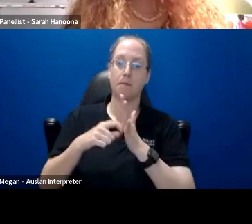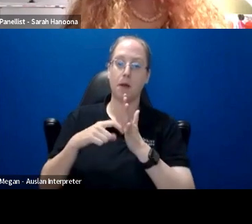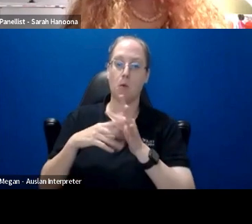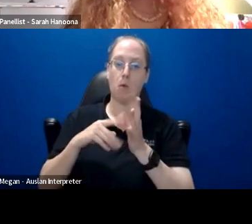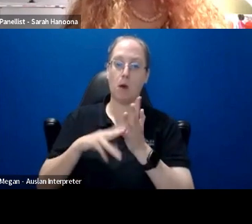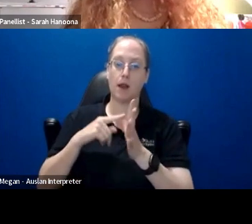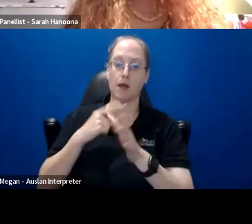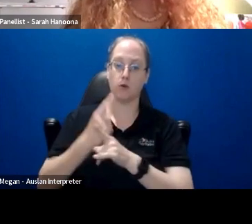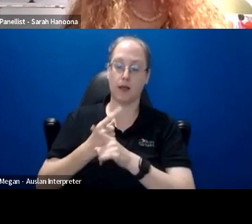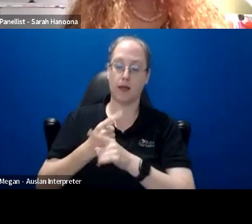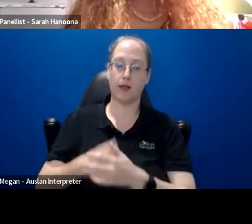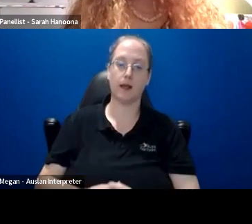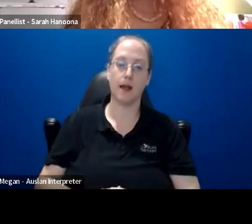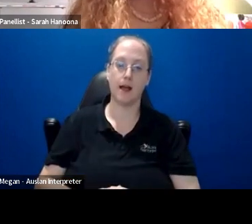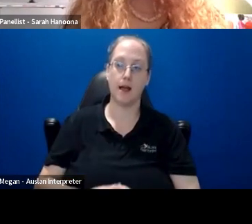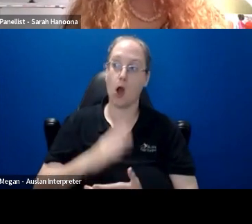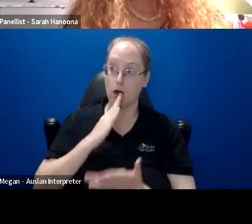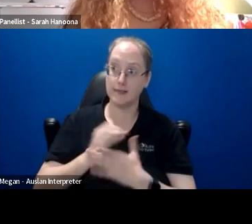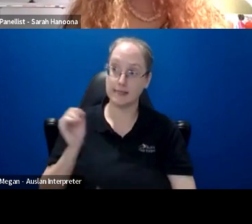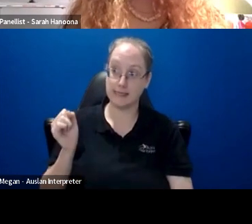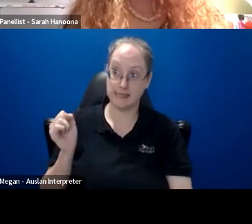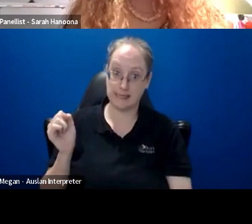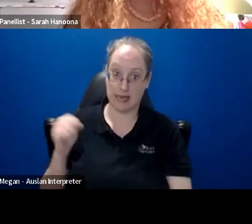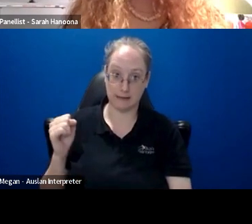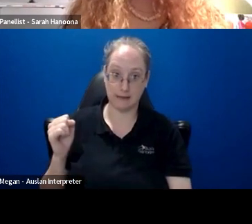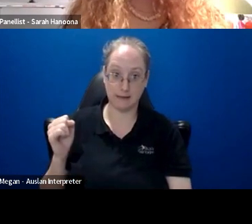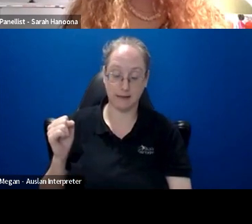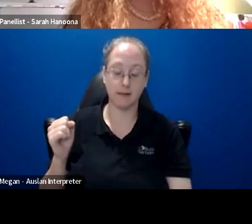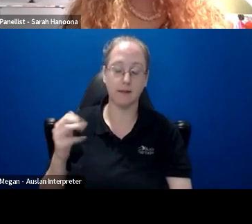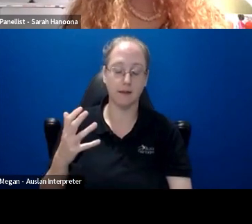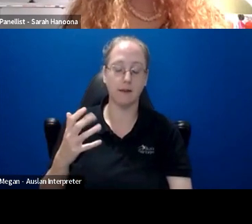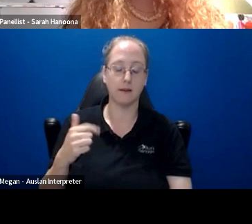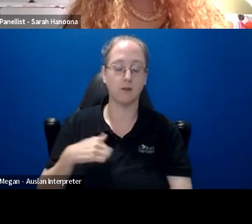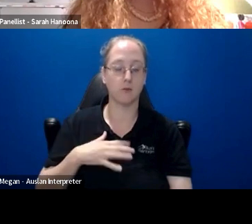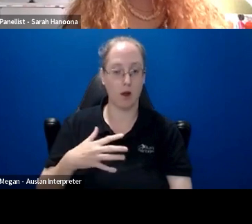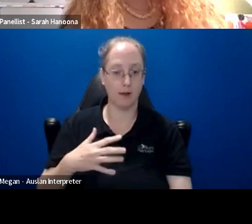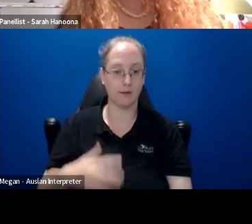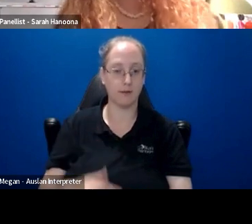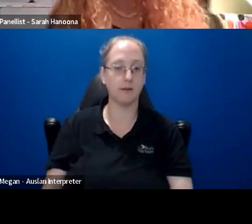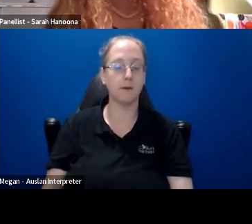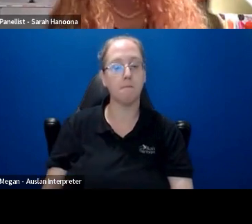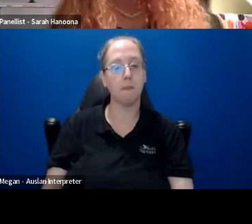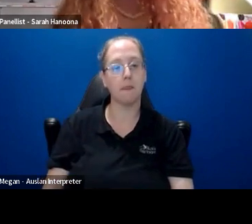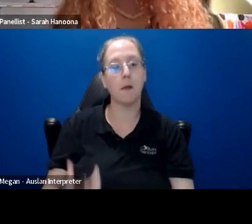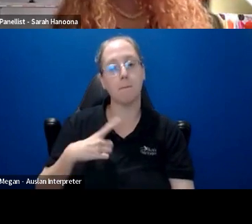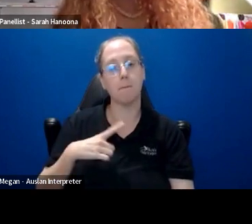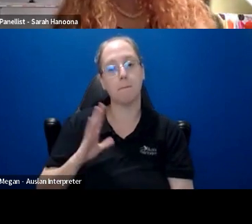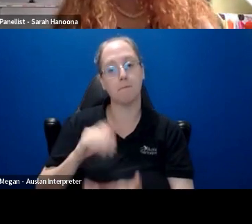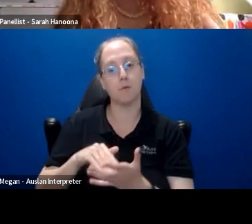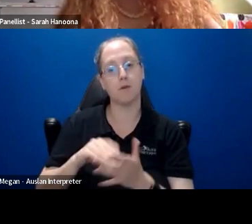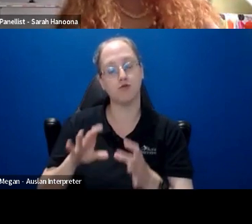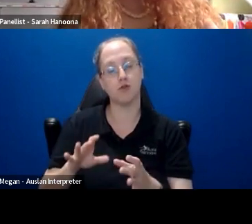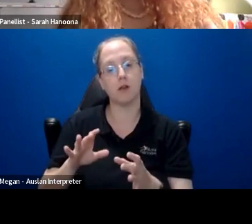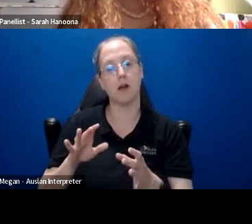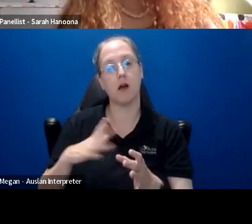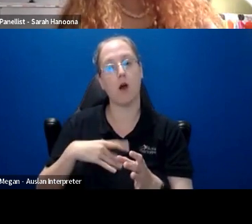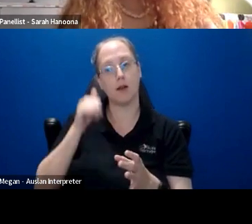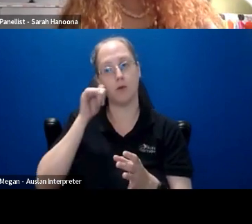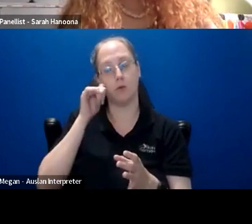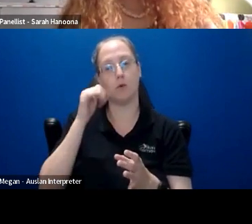To be honest, I was surprised because, you know, coming to Australia, I knew that there's